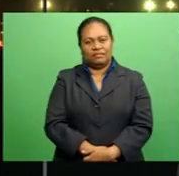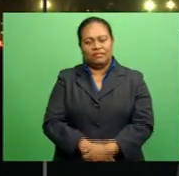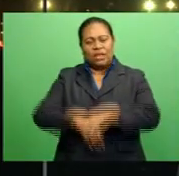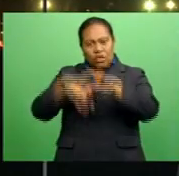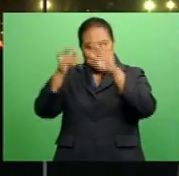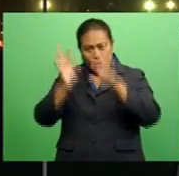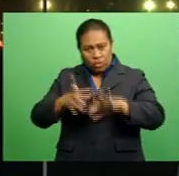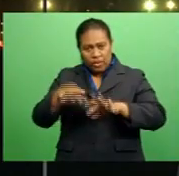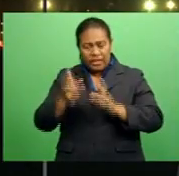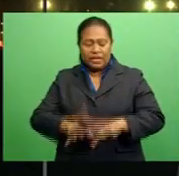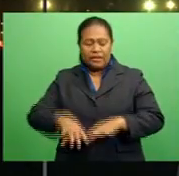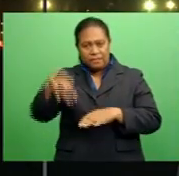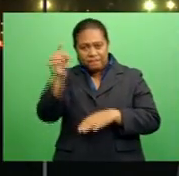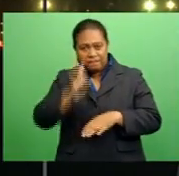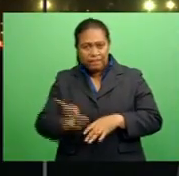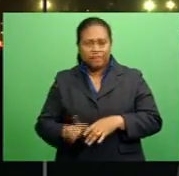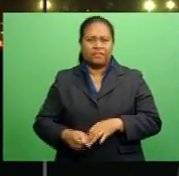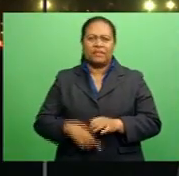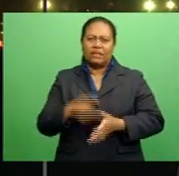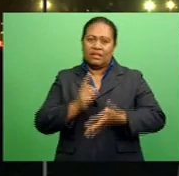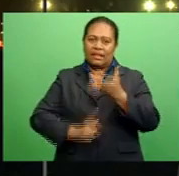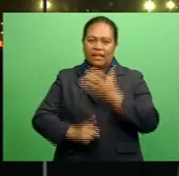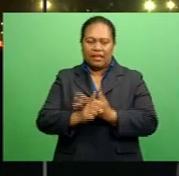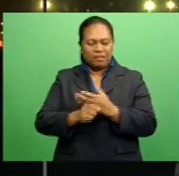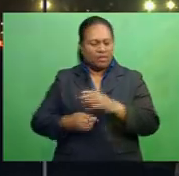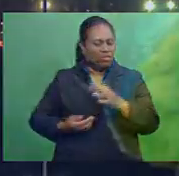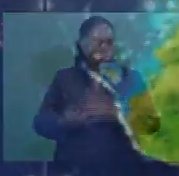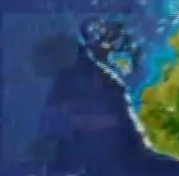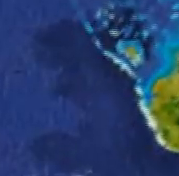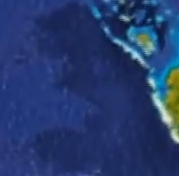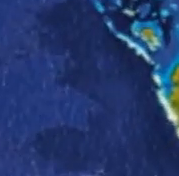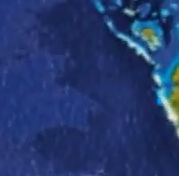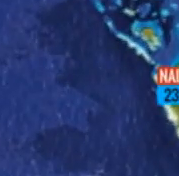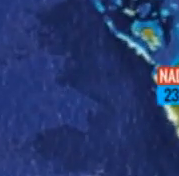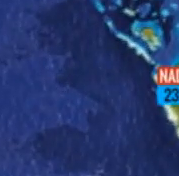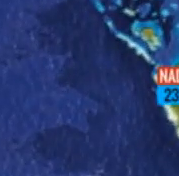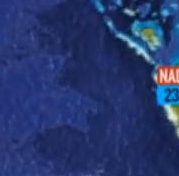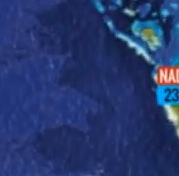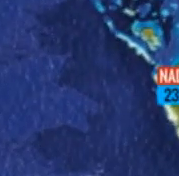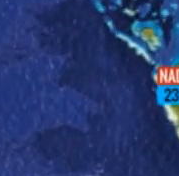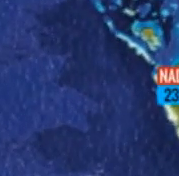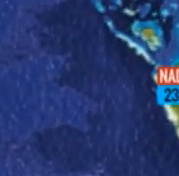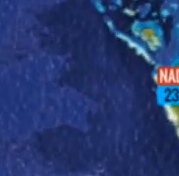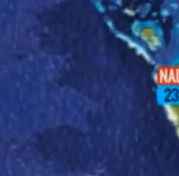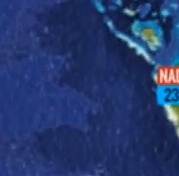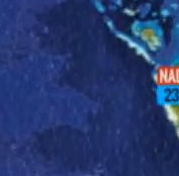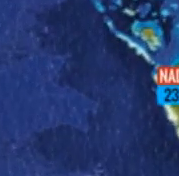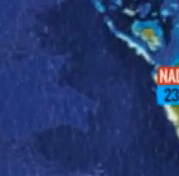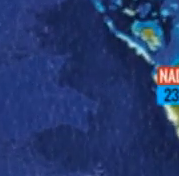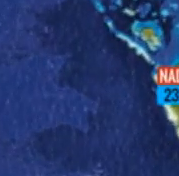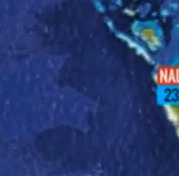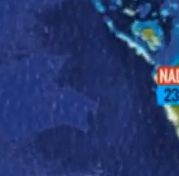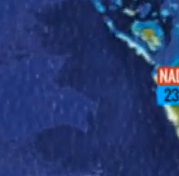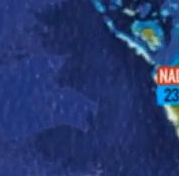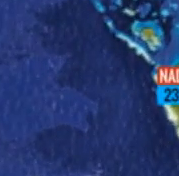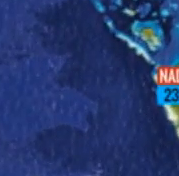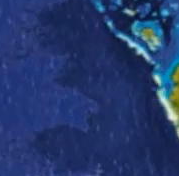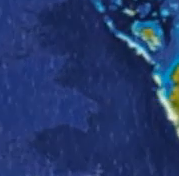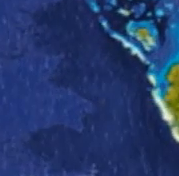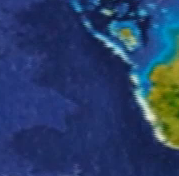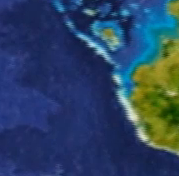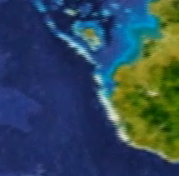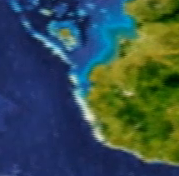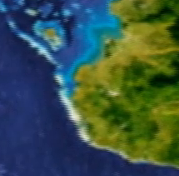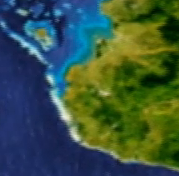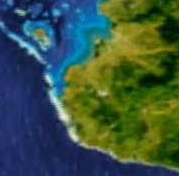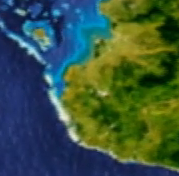Rain and thunderstorms were experienced over the Fiji group. In the west, mostly breezy and cloudy conditions prevailed, with few showers late in